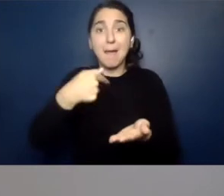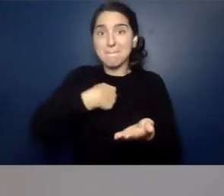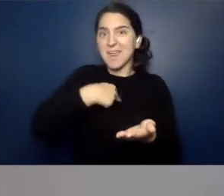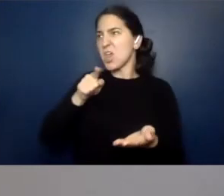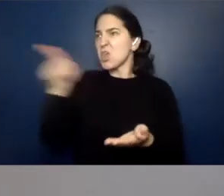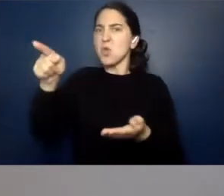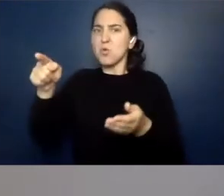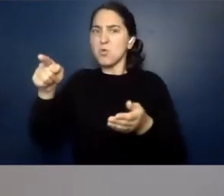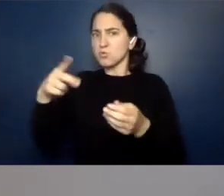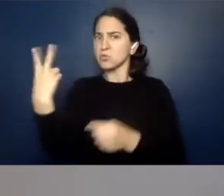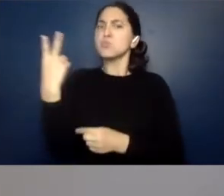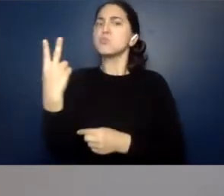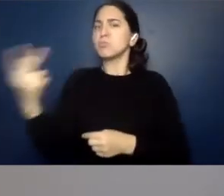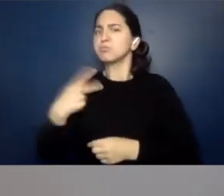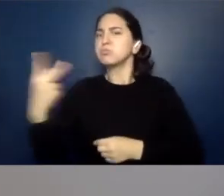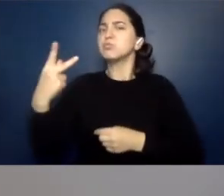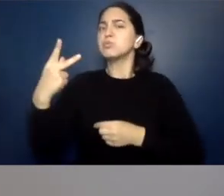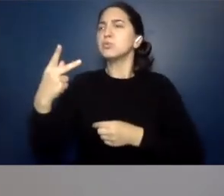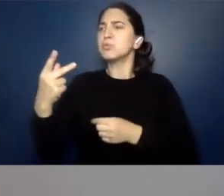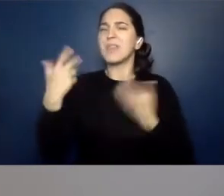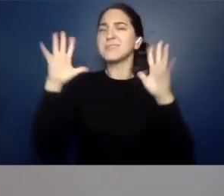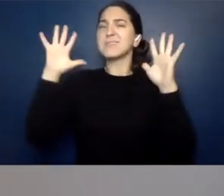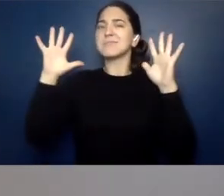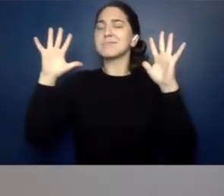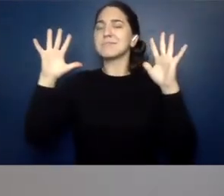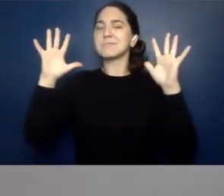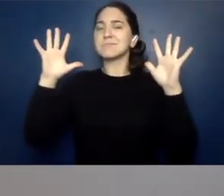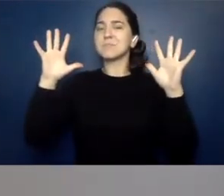it. And on and on.